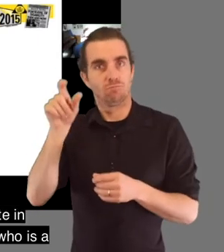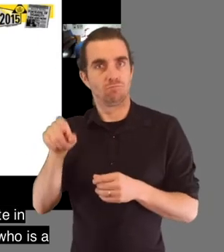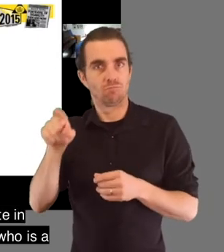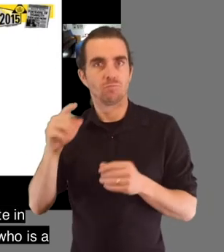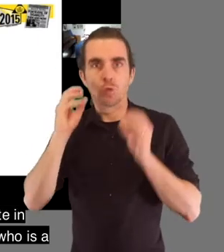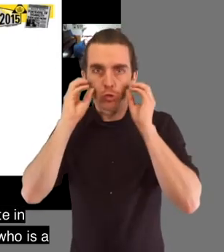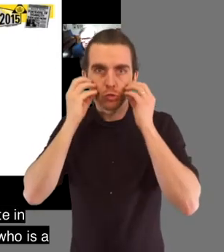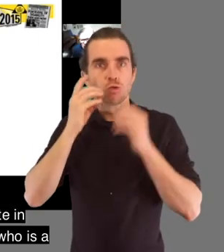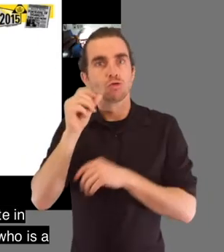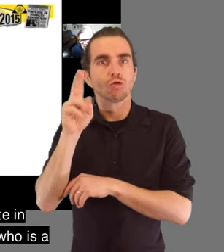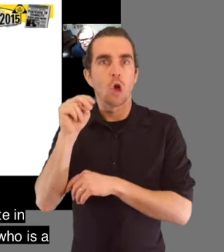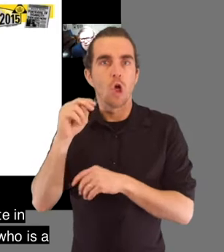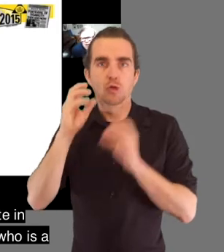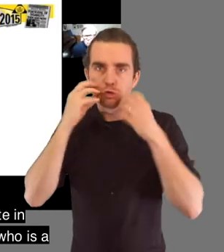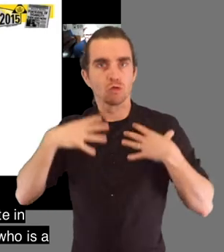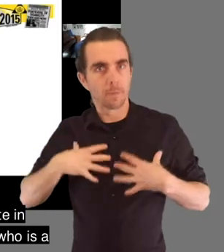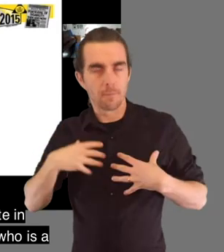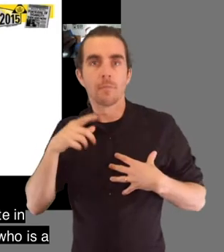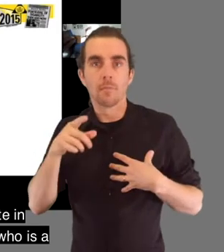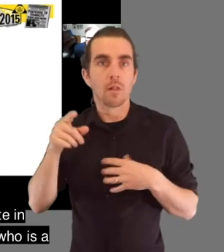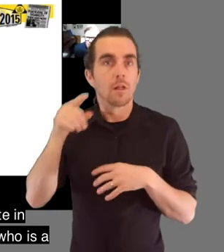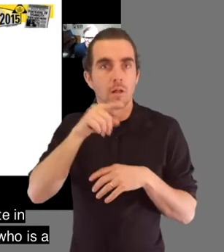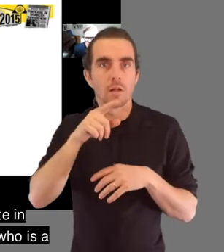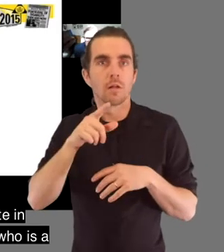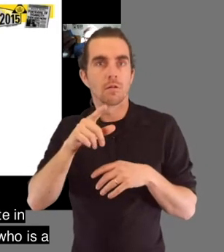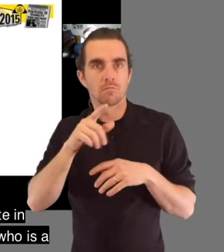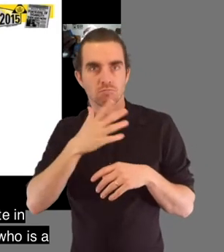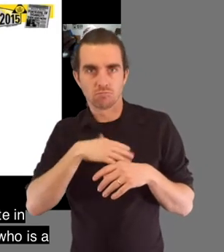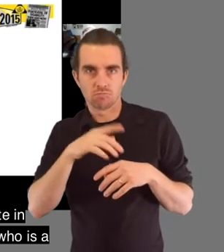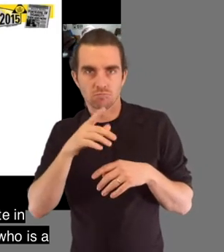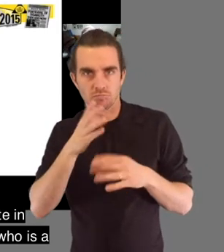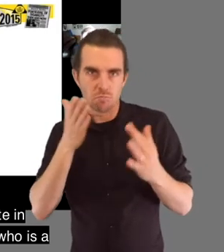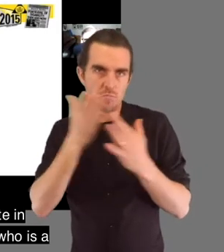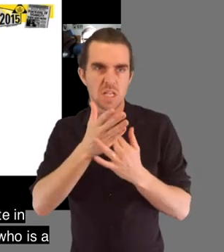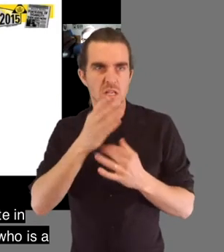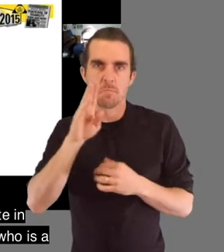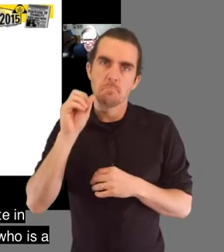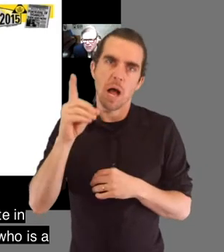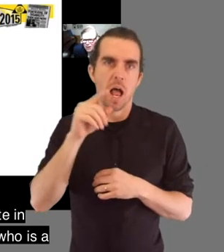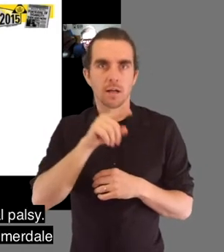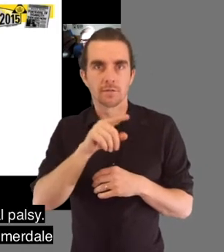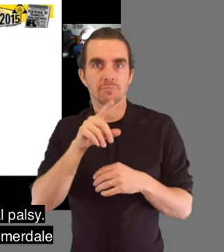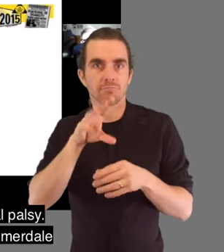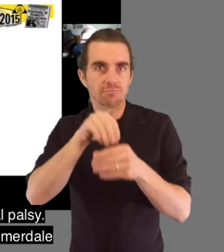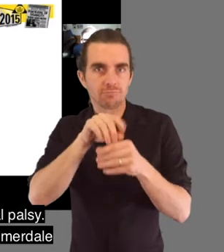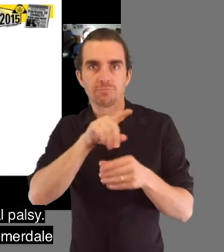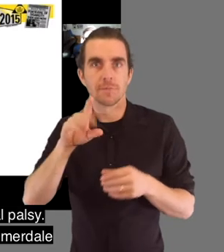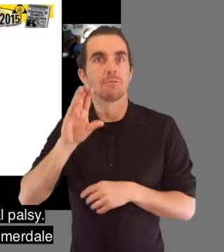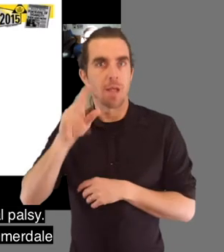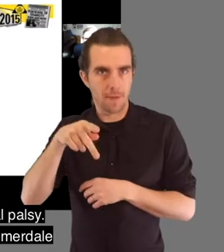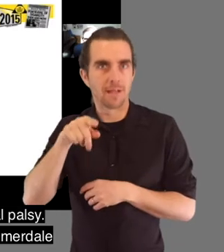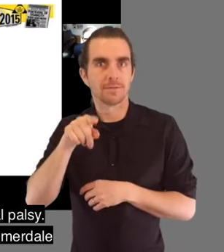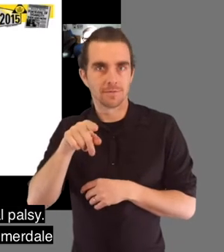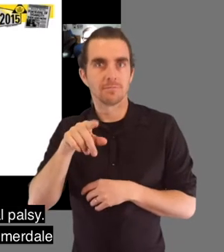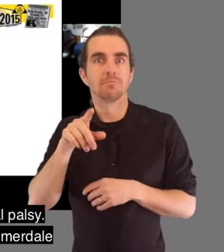syndrome. R.J. Mitty in Breaking Bad is actually someone who is a crutch user because of